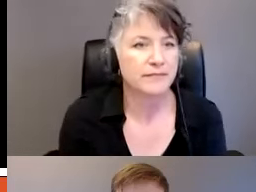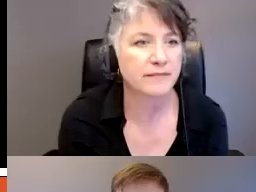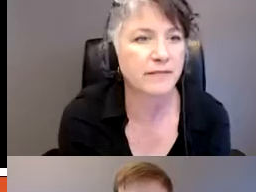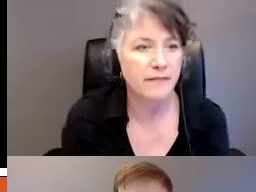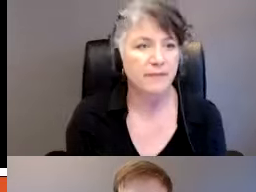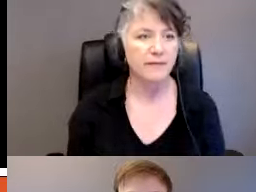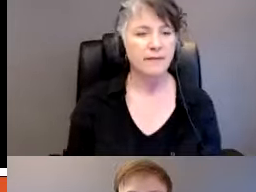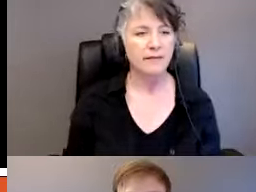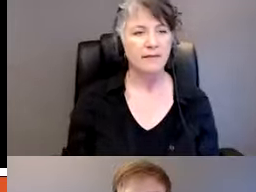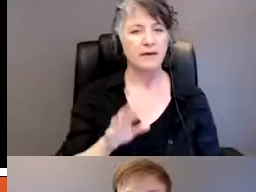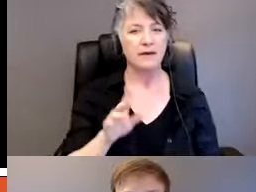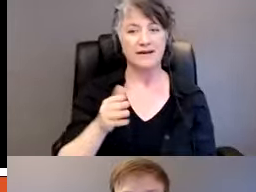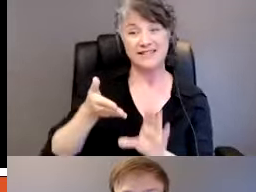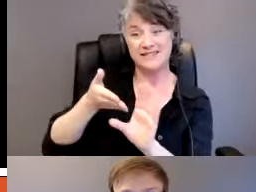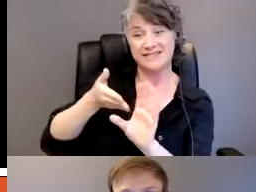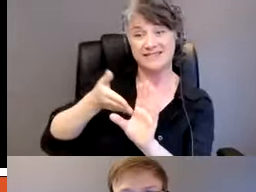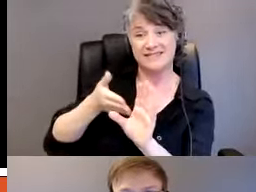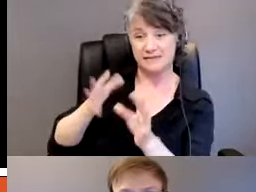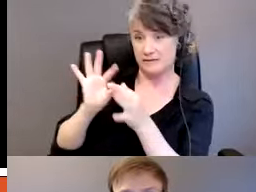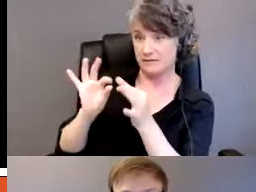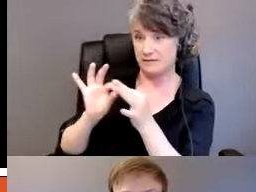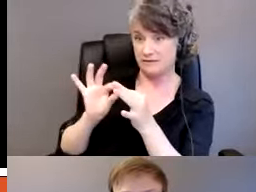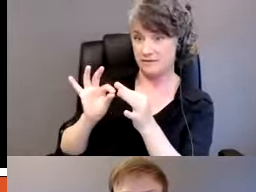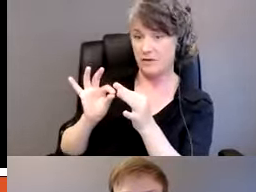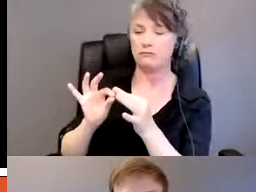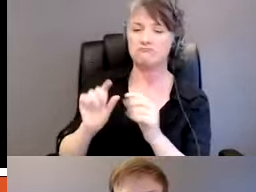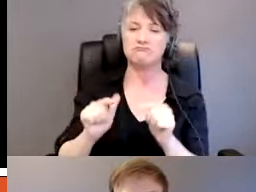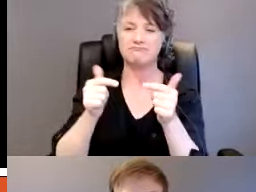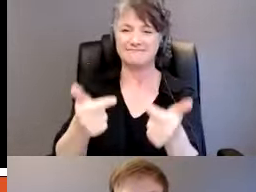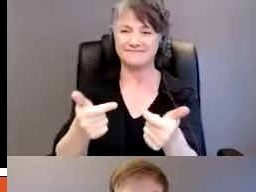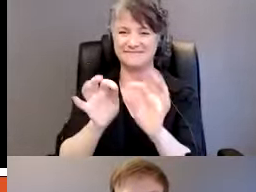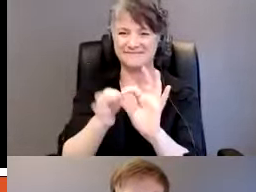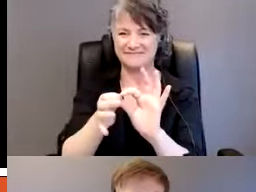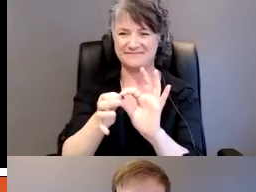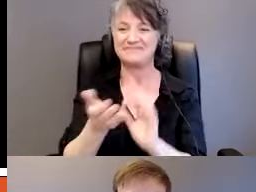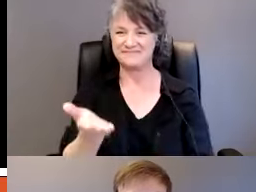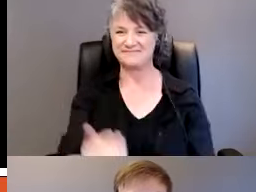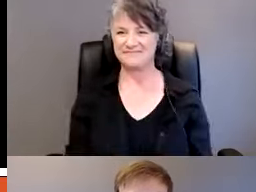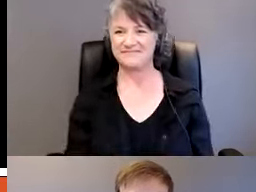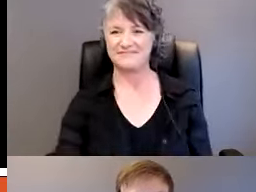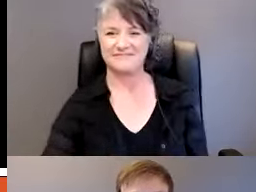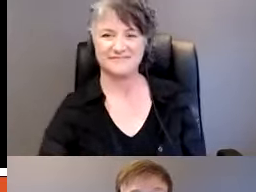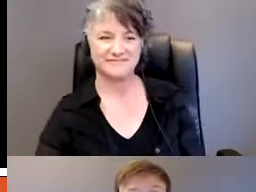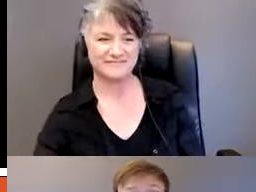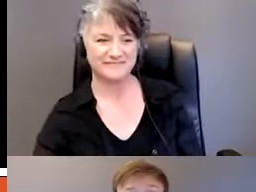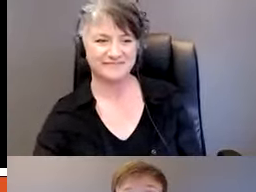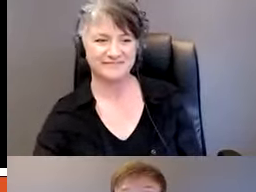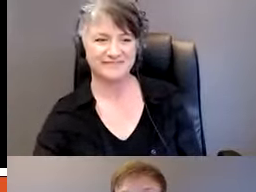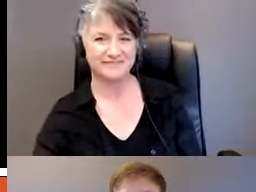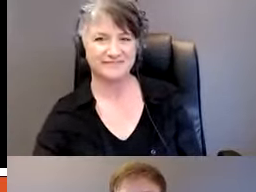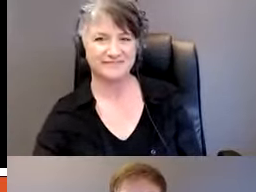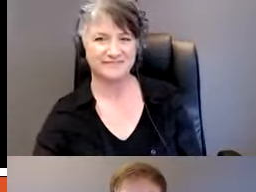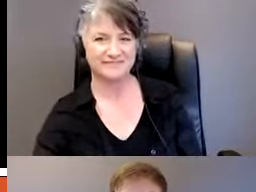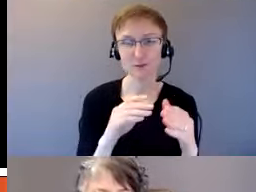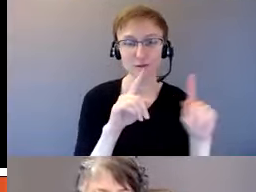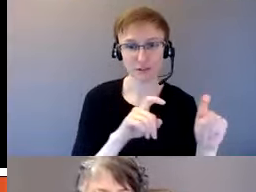So as Dr. Kitamara mentioned, it's a two-part test for all of us, actually. It's just the information